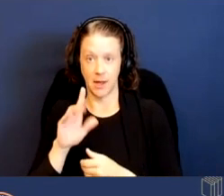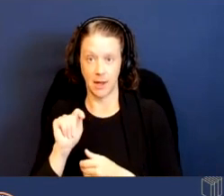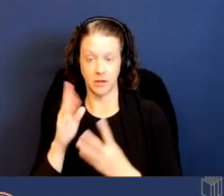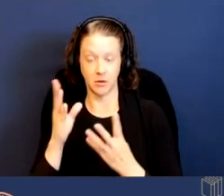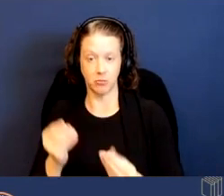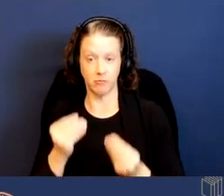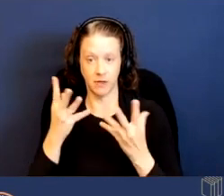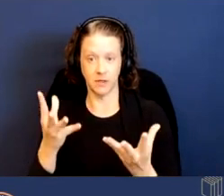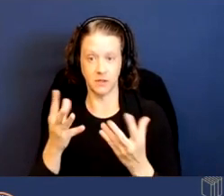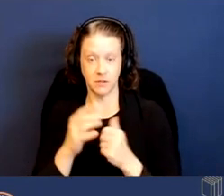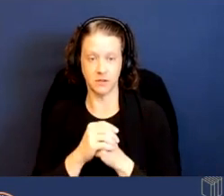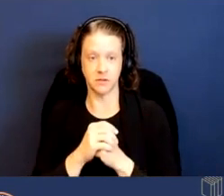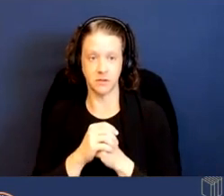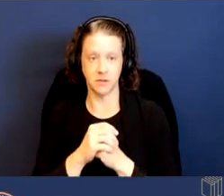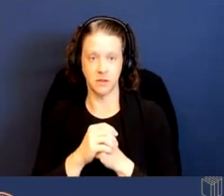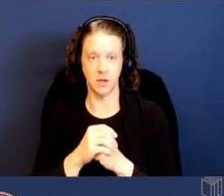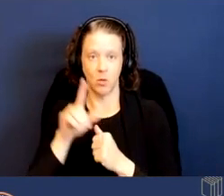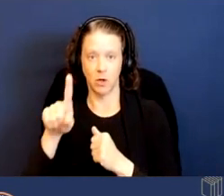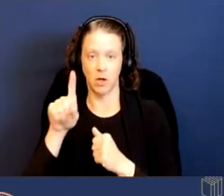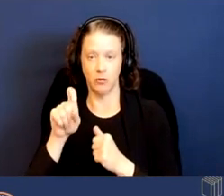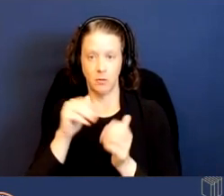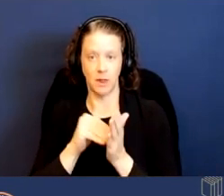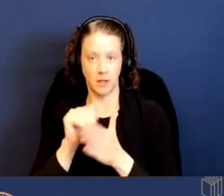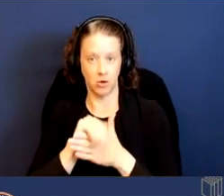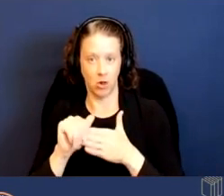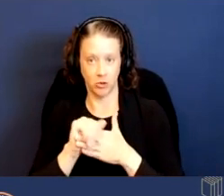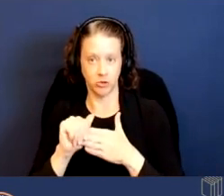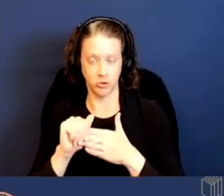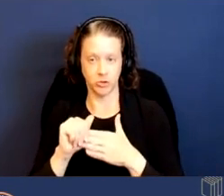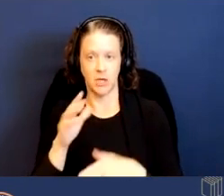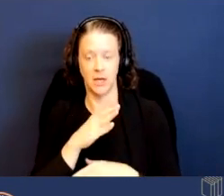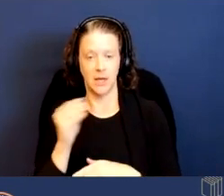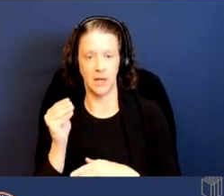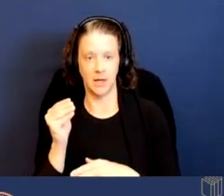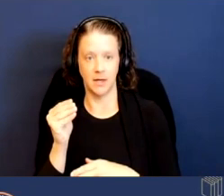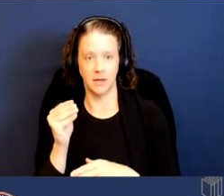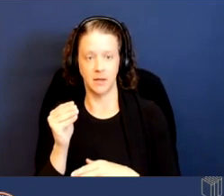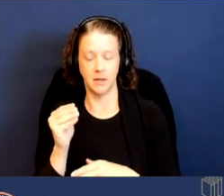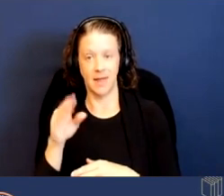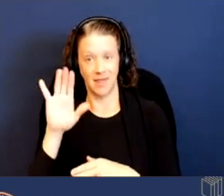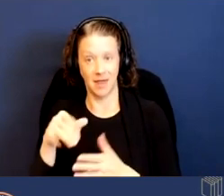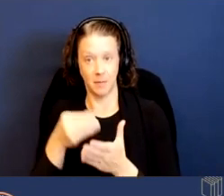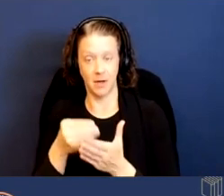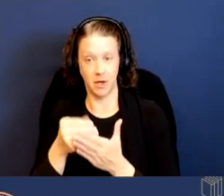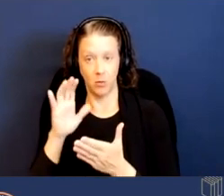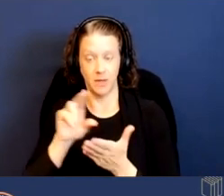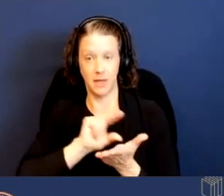provides again a $100 million, and again this money will be allocated